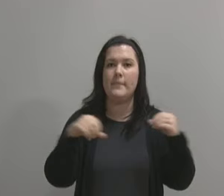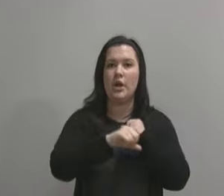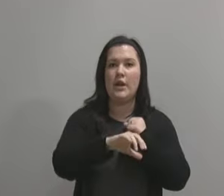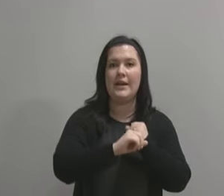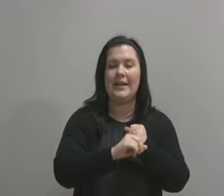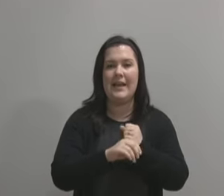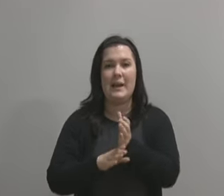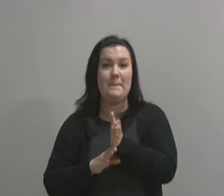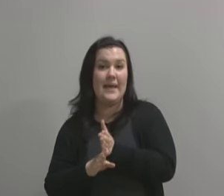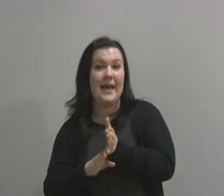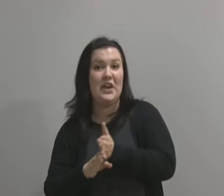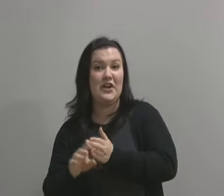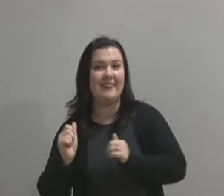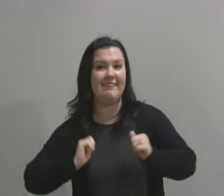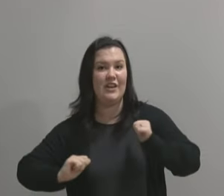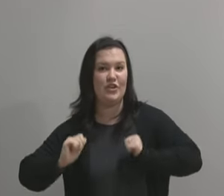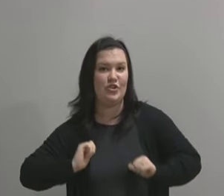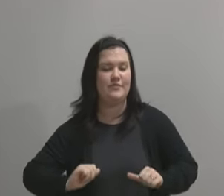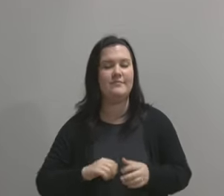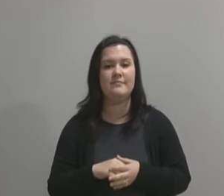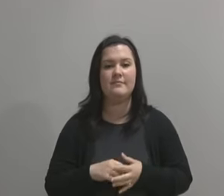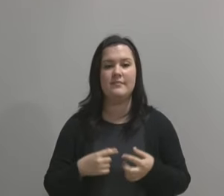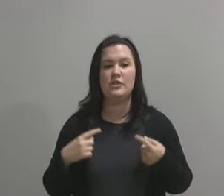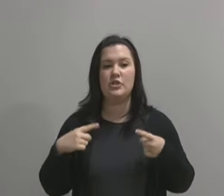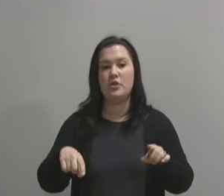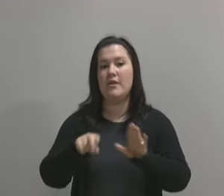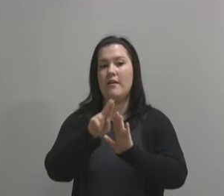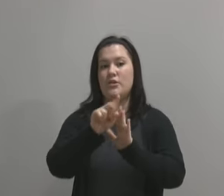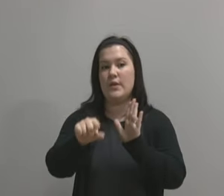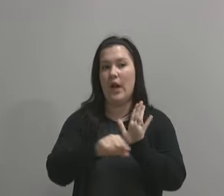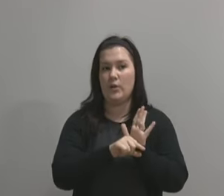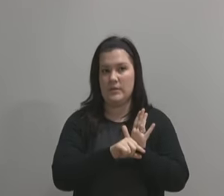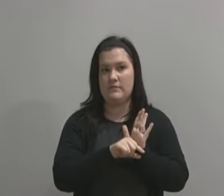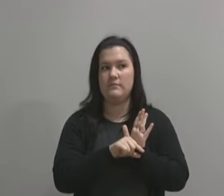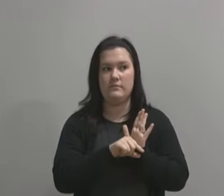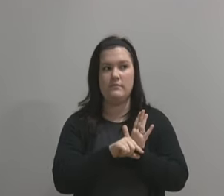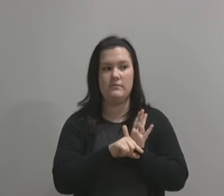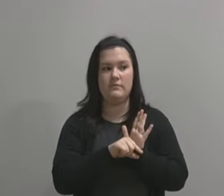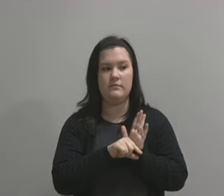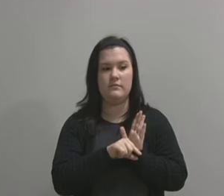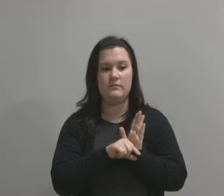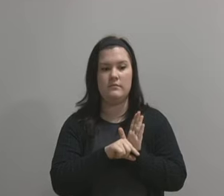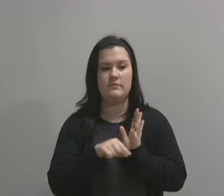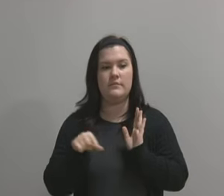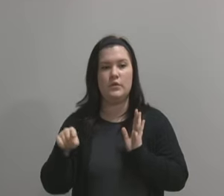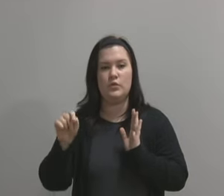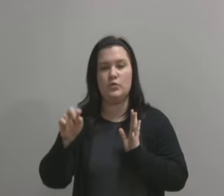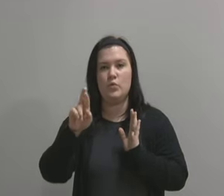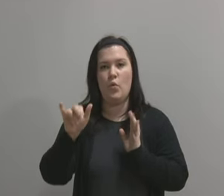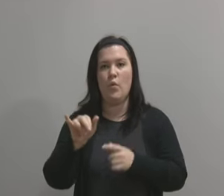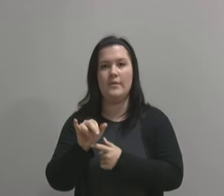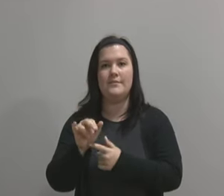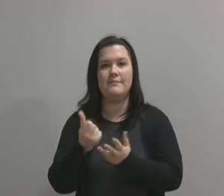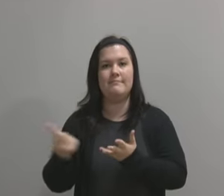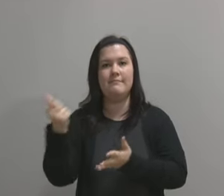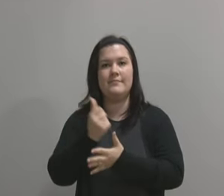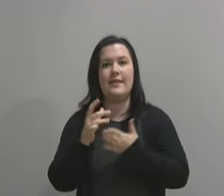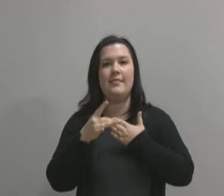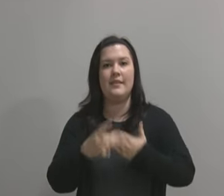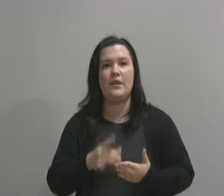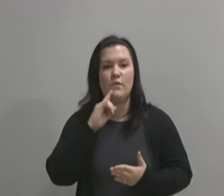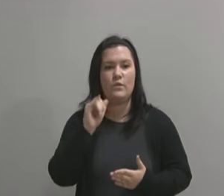theater. During his undergraduate term, Troy served as the executive leader for the